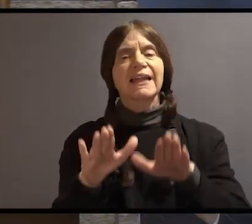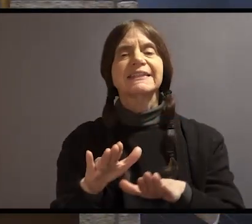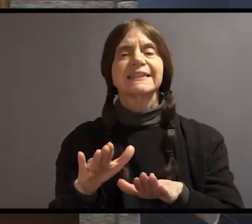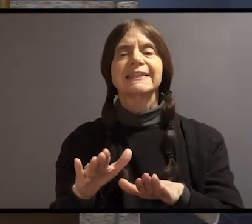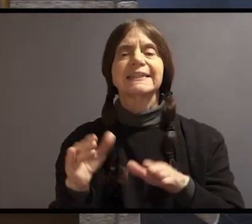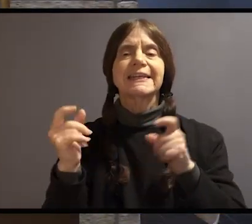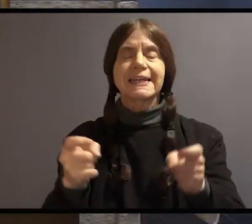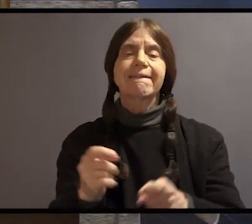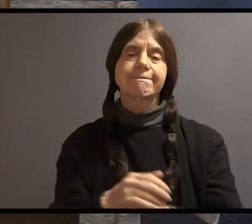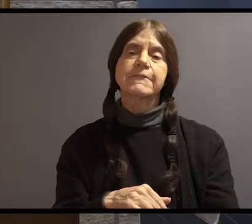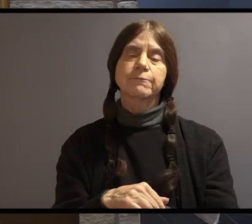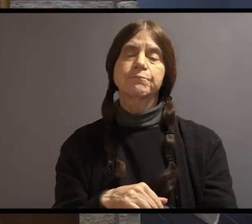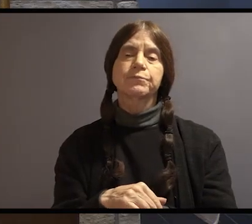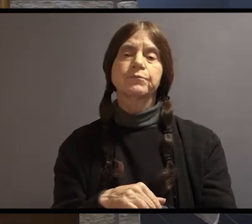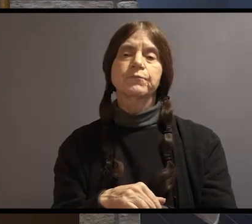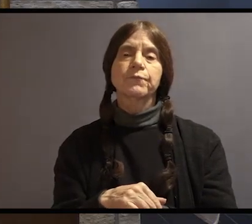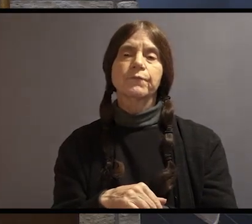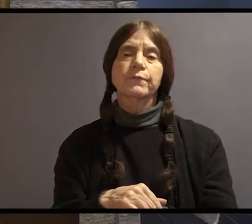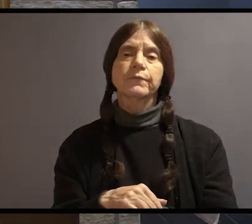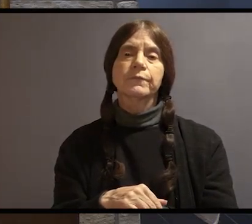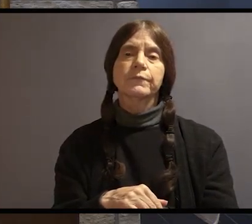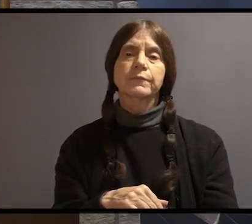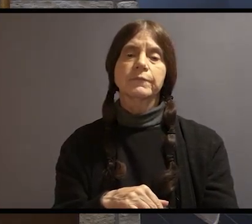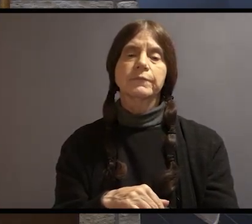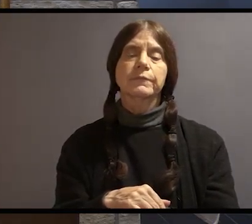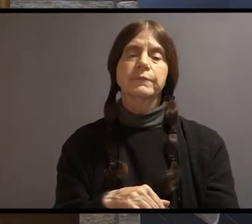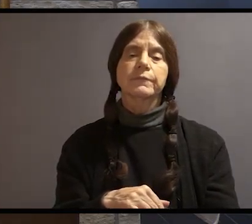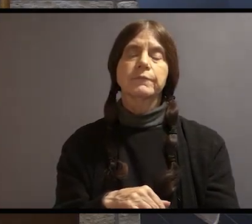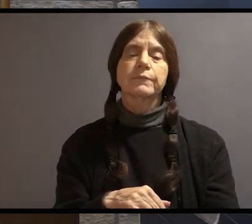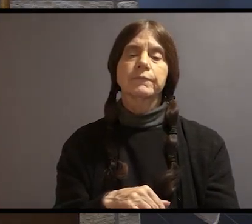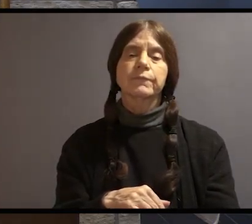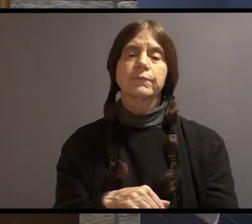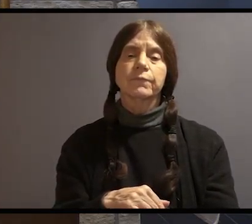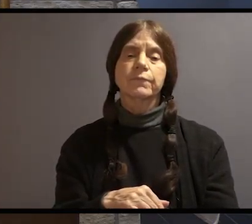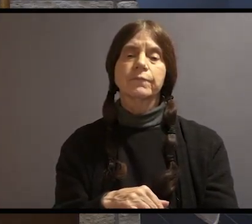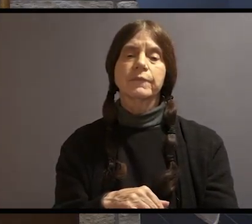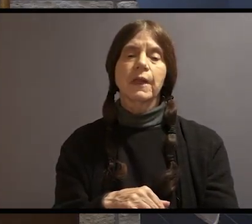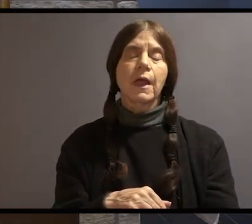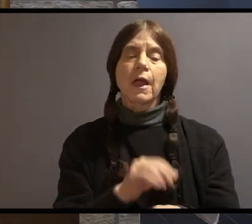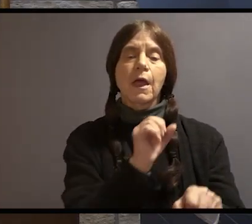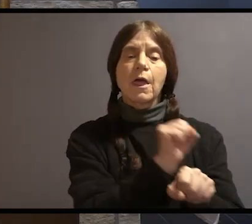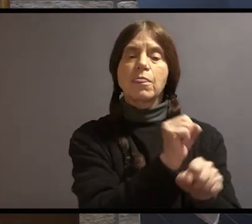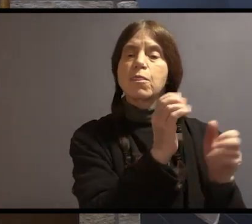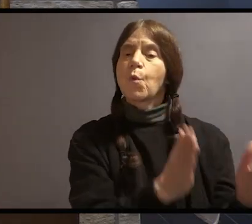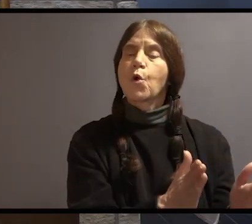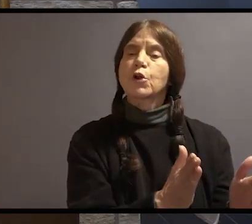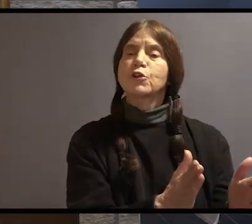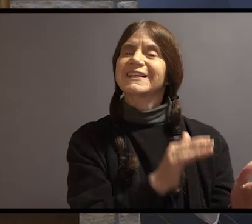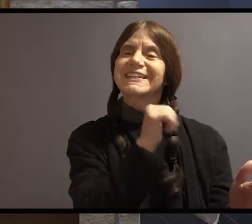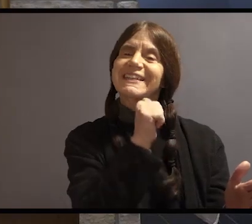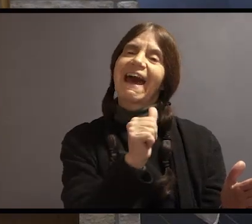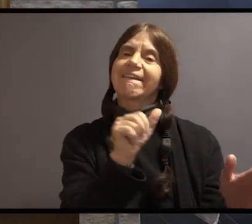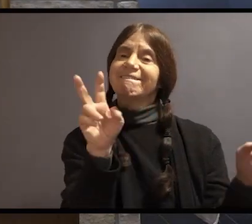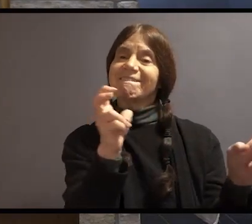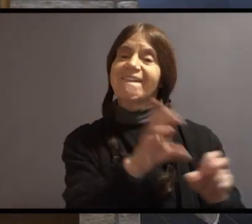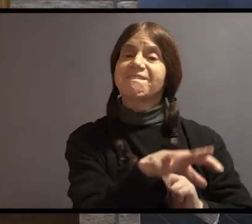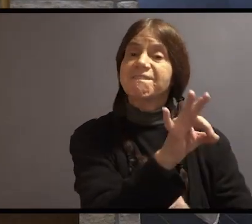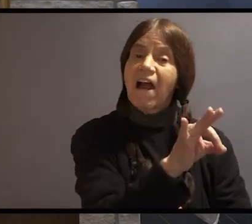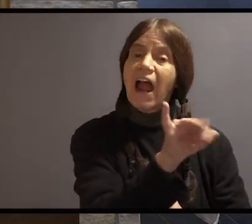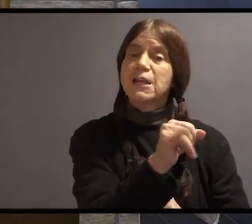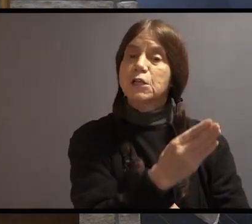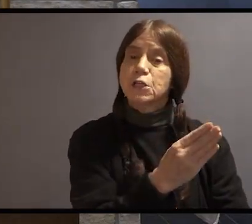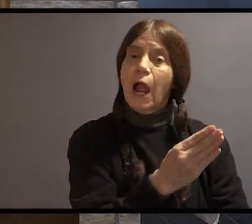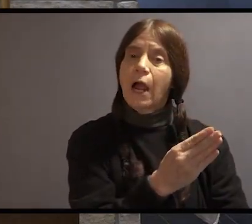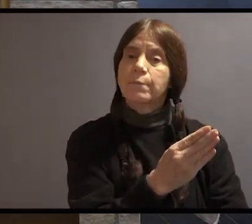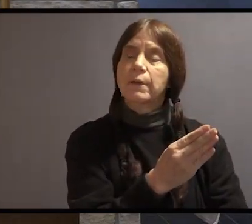But think of our text. These guys in our text, they didn't find a job.